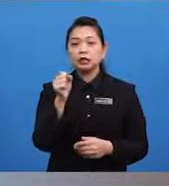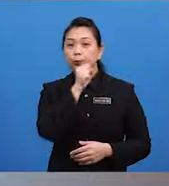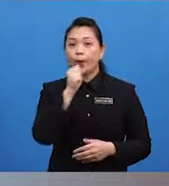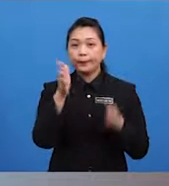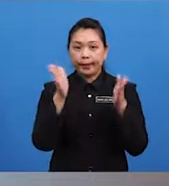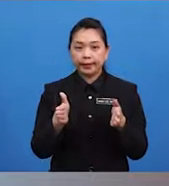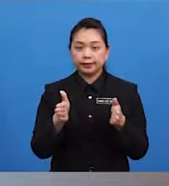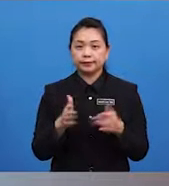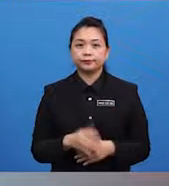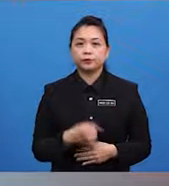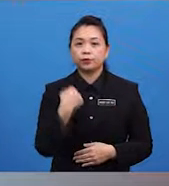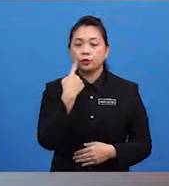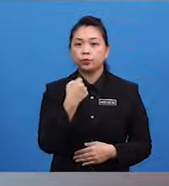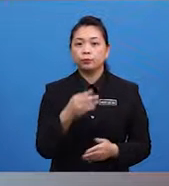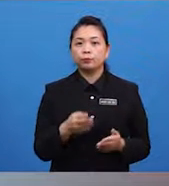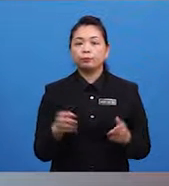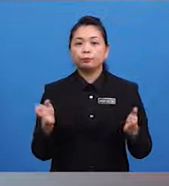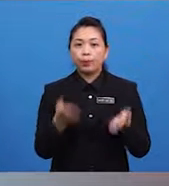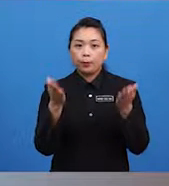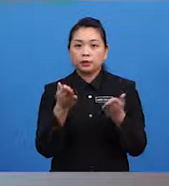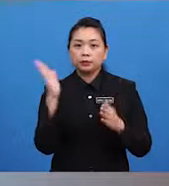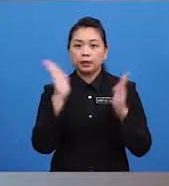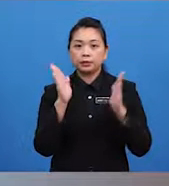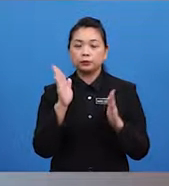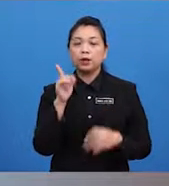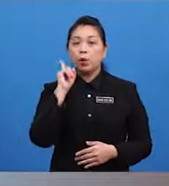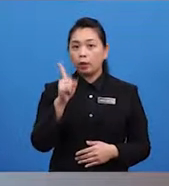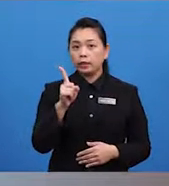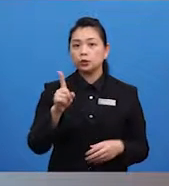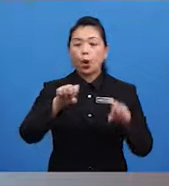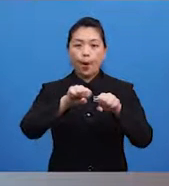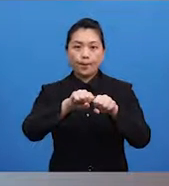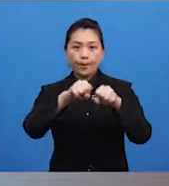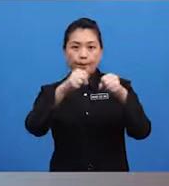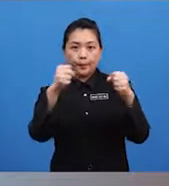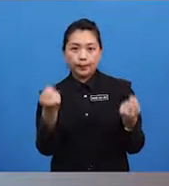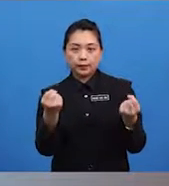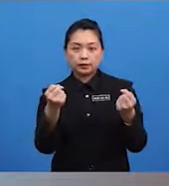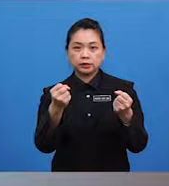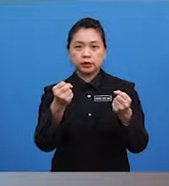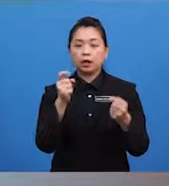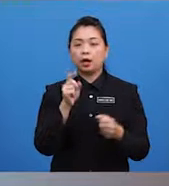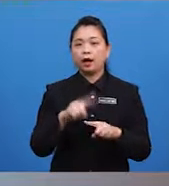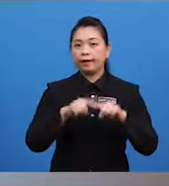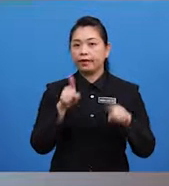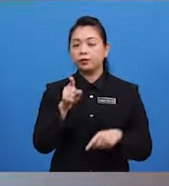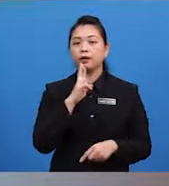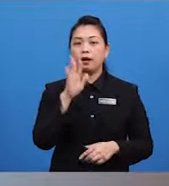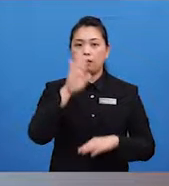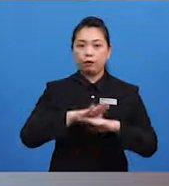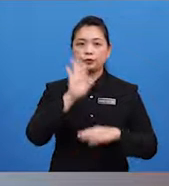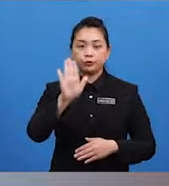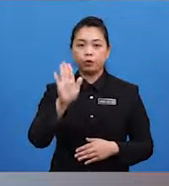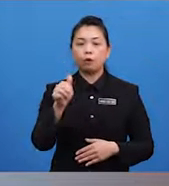UK. Once you open the packaging, however, you are on your own. Do it in